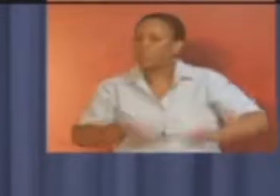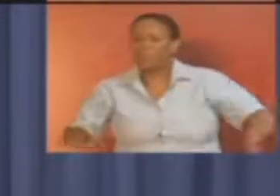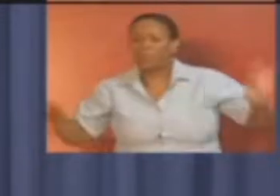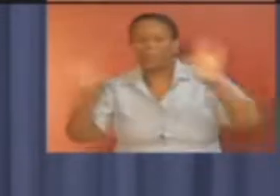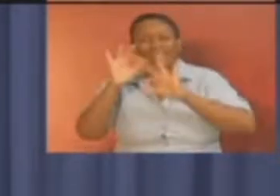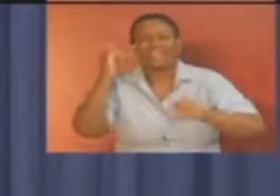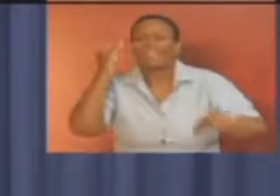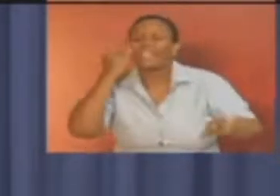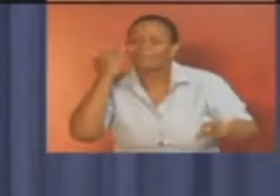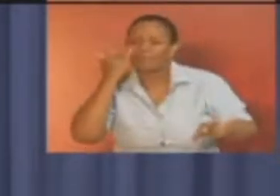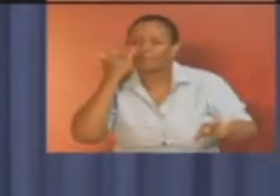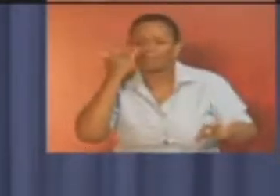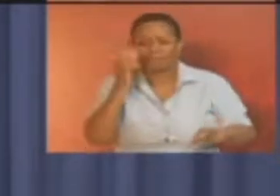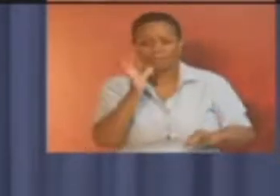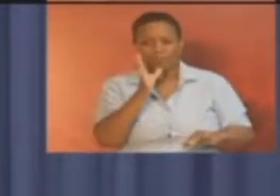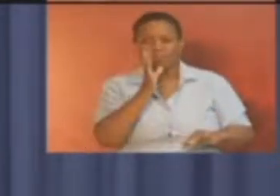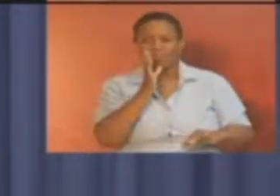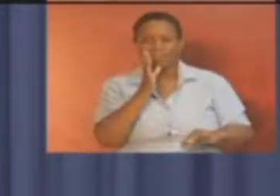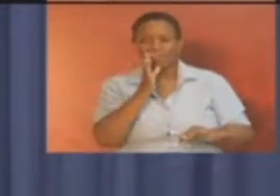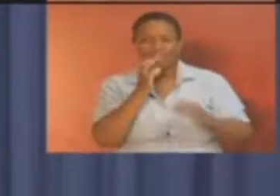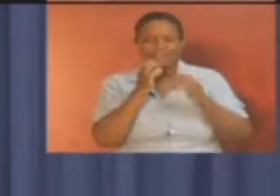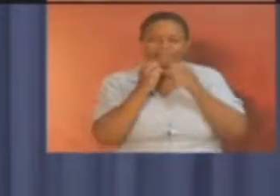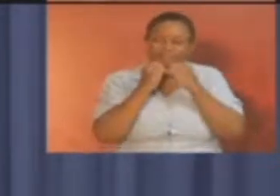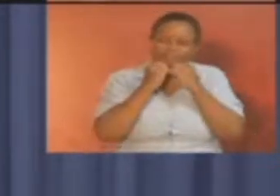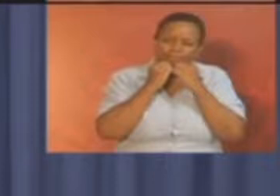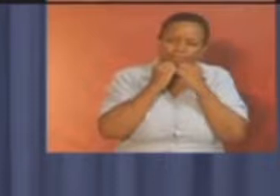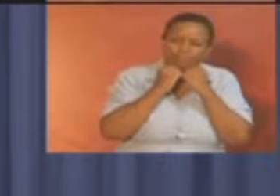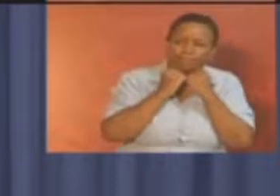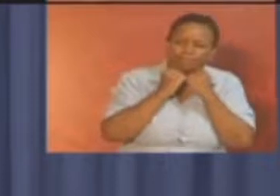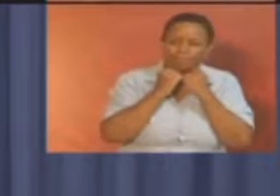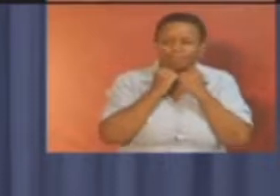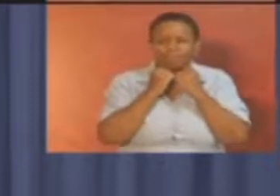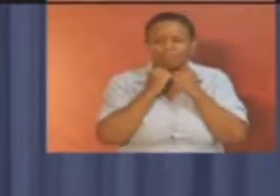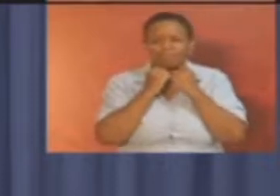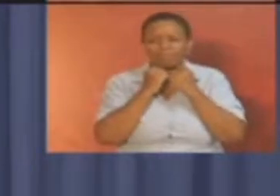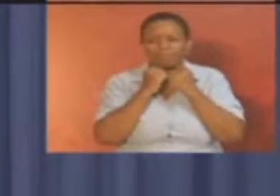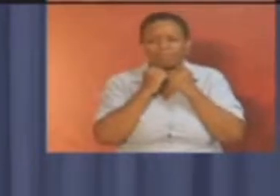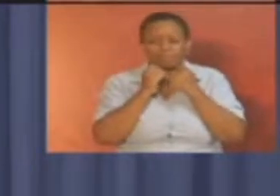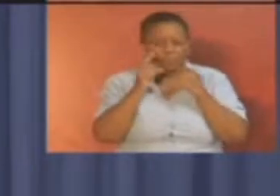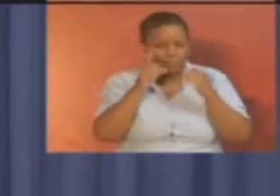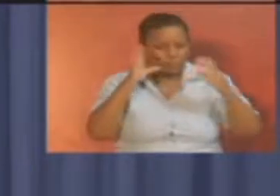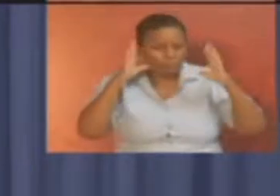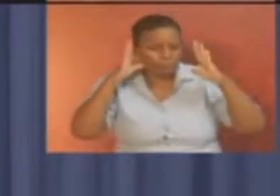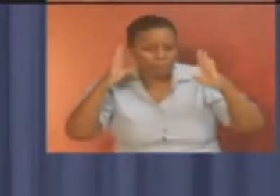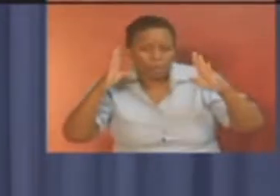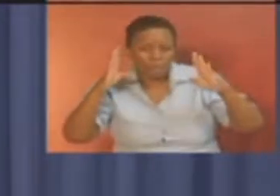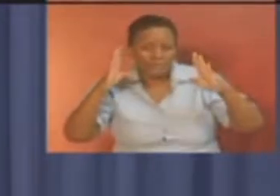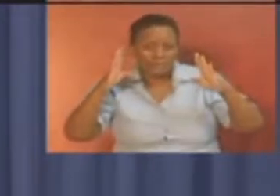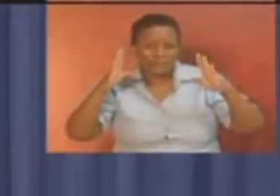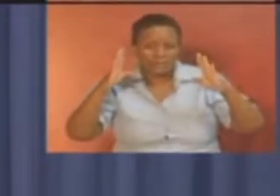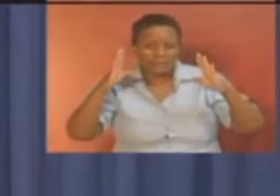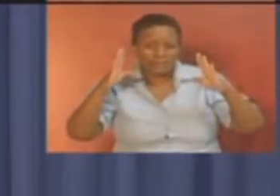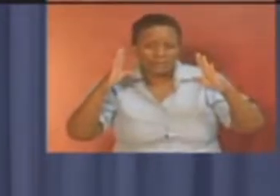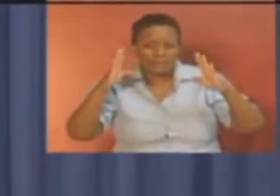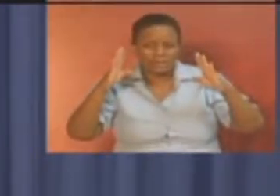Day 2021 is the Mother's Day where you show love by staying away as much